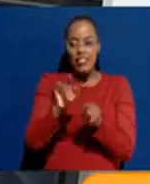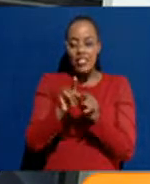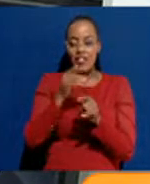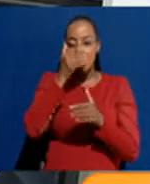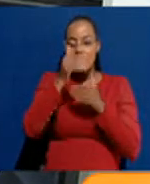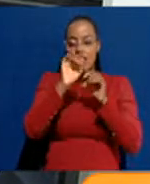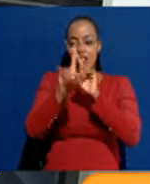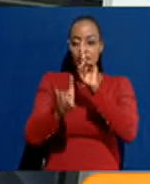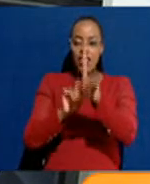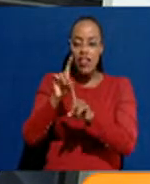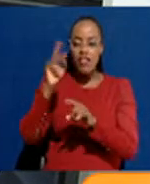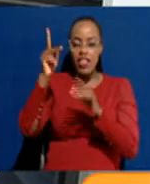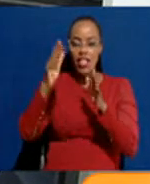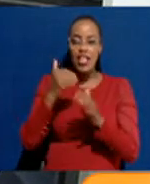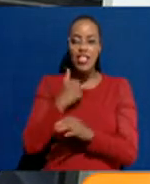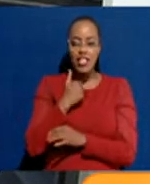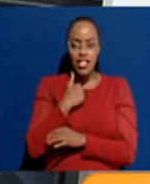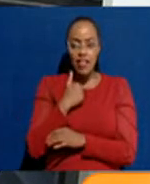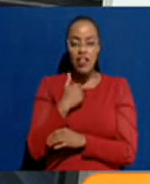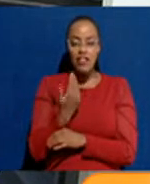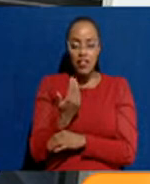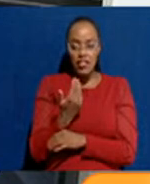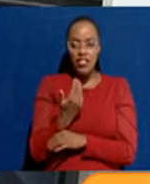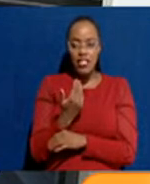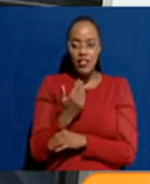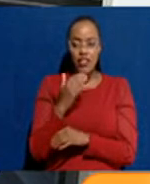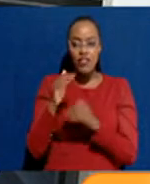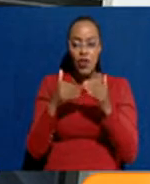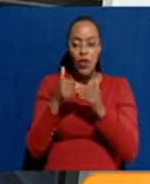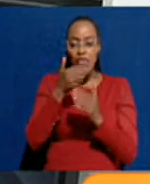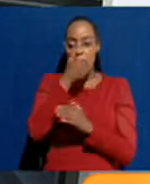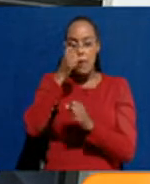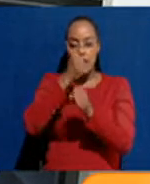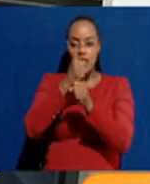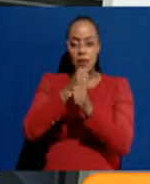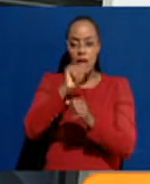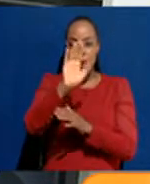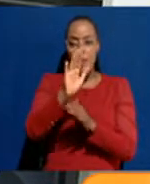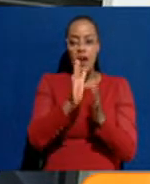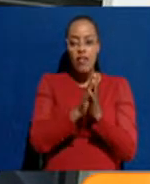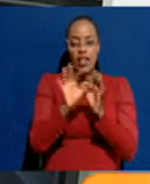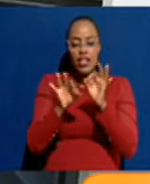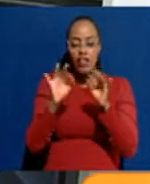the questions that Kenyans have. And again, all the best in your work. And the